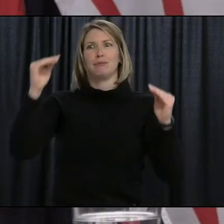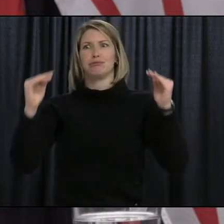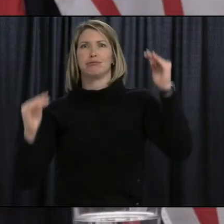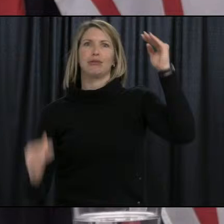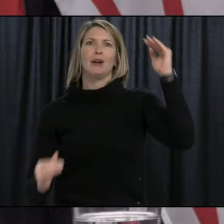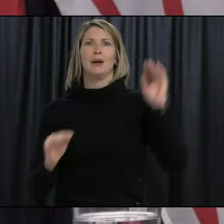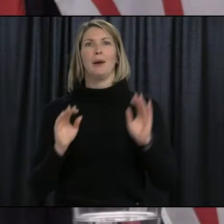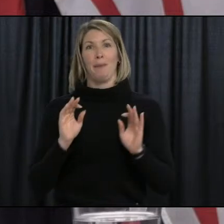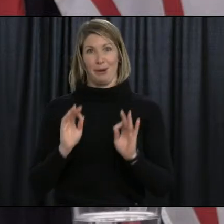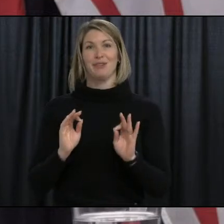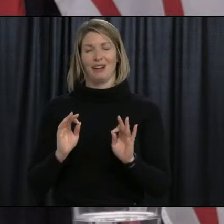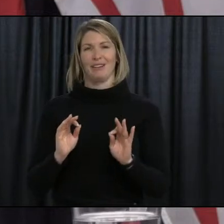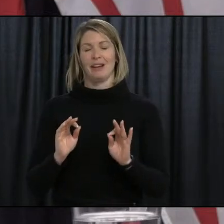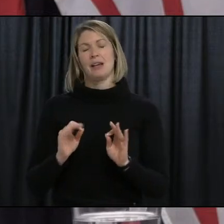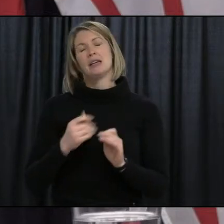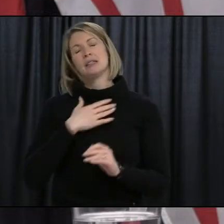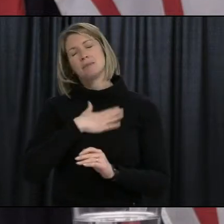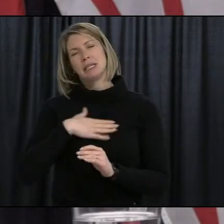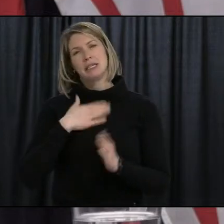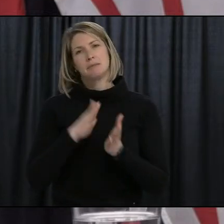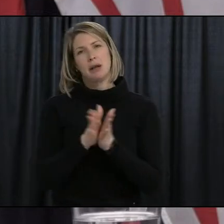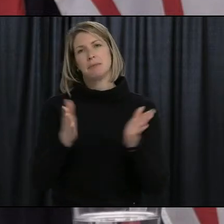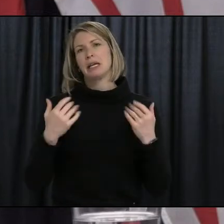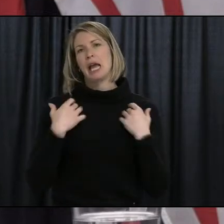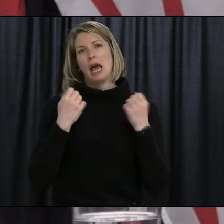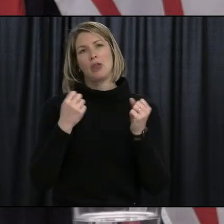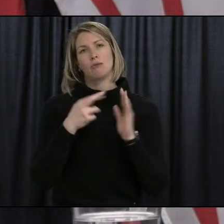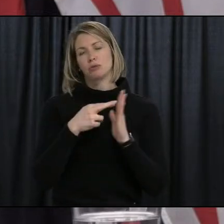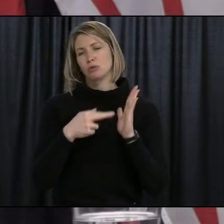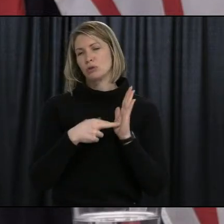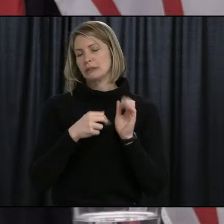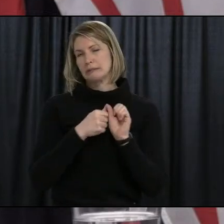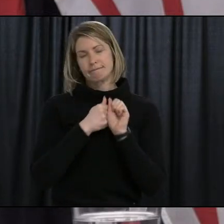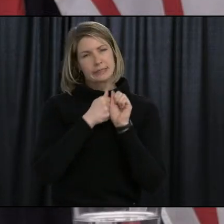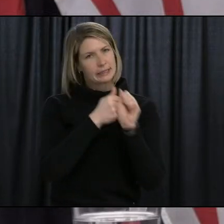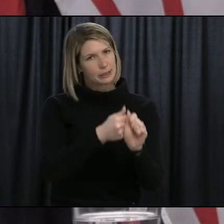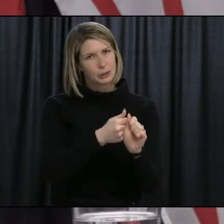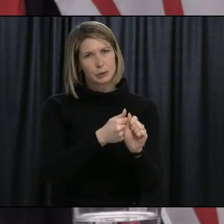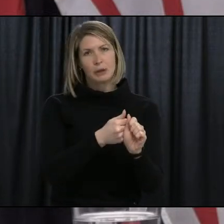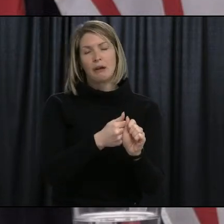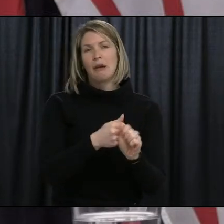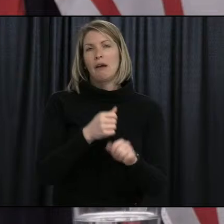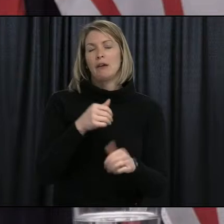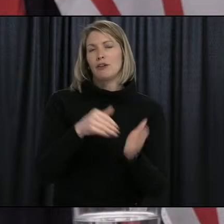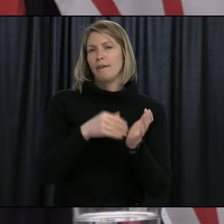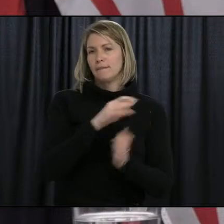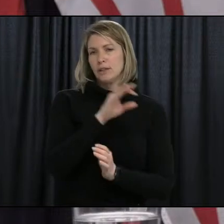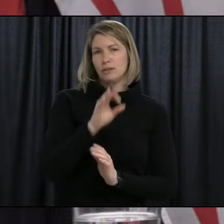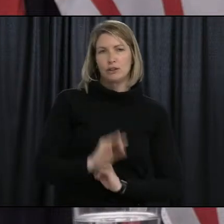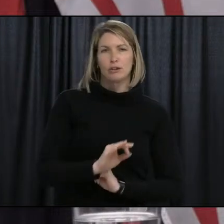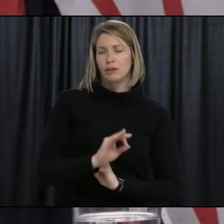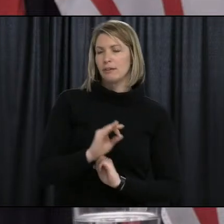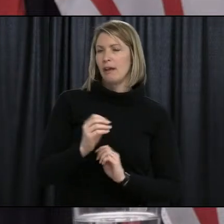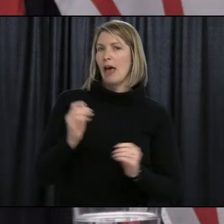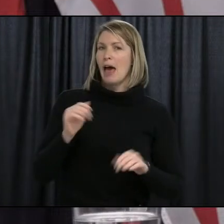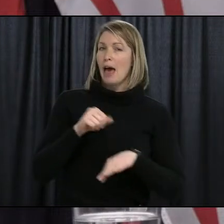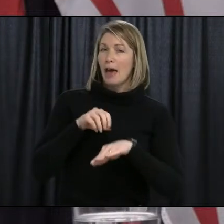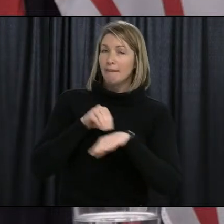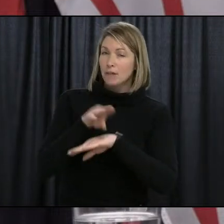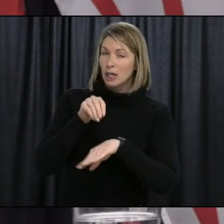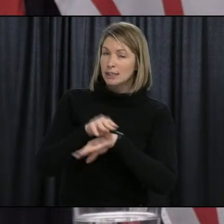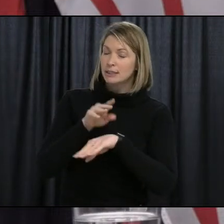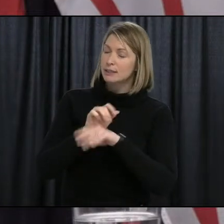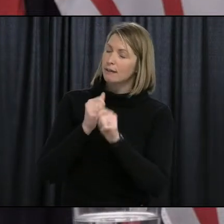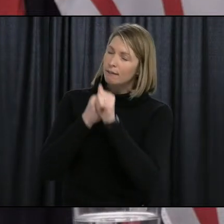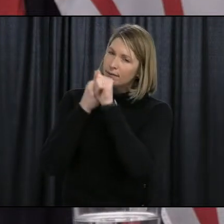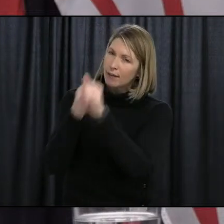be vigilant with respect to the public health measures and to follow Dr. Fitzgerald's advice. I know everyone's been patient to date, and we just need to dig a little